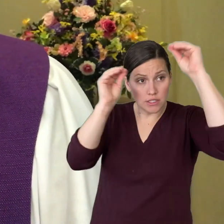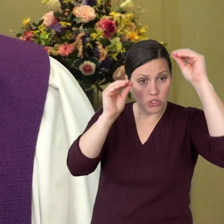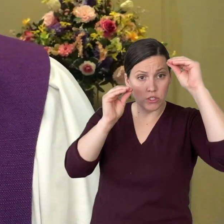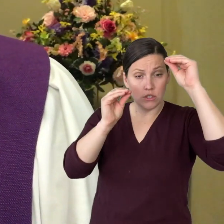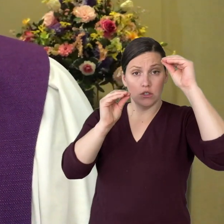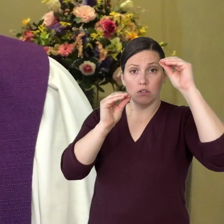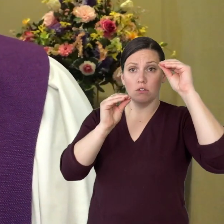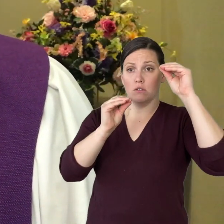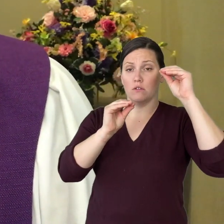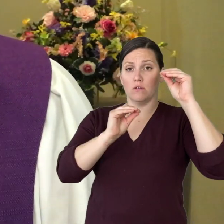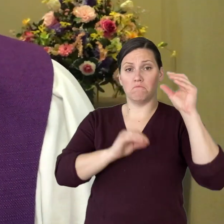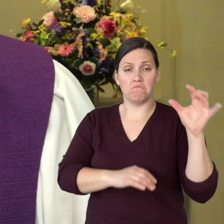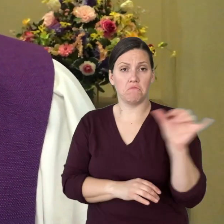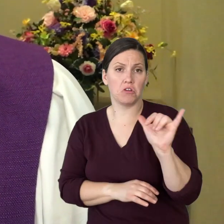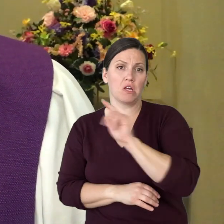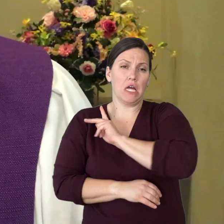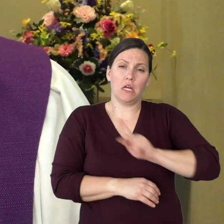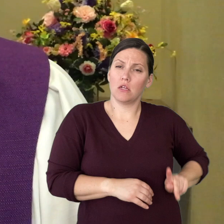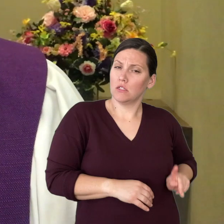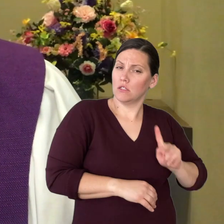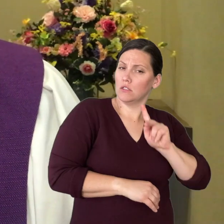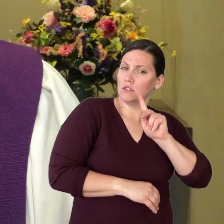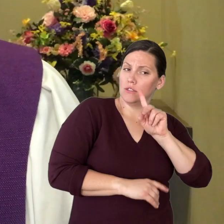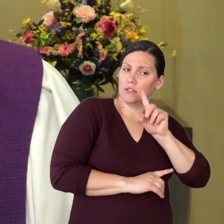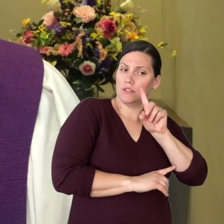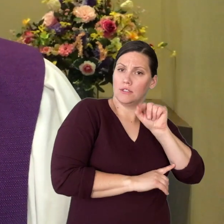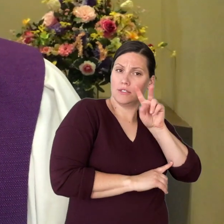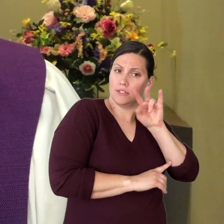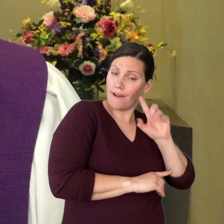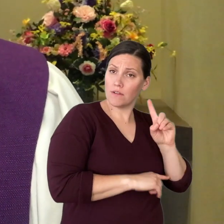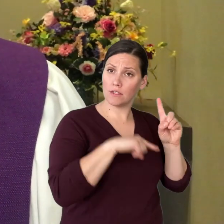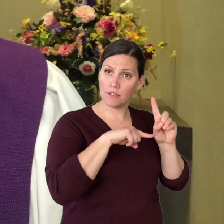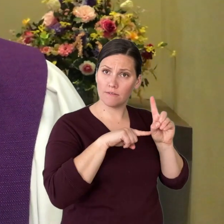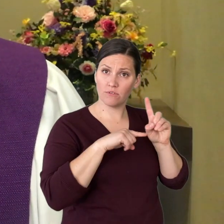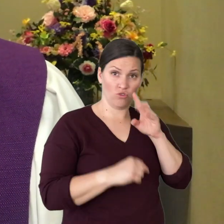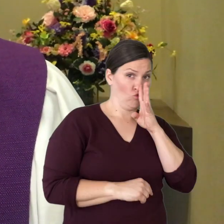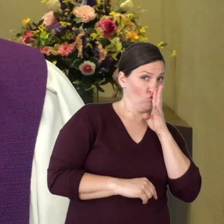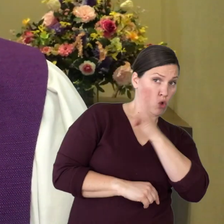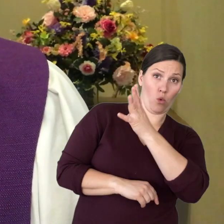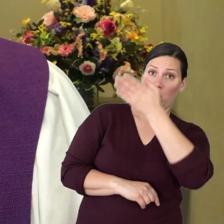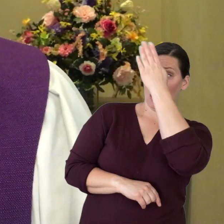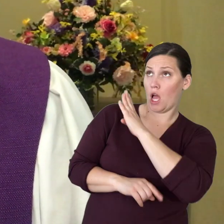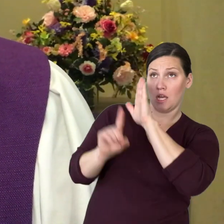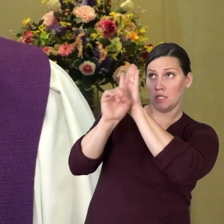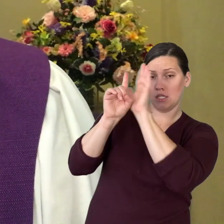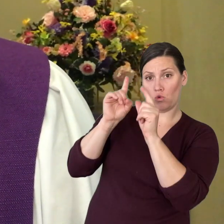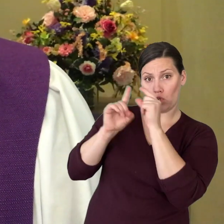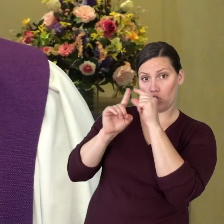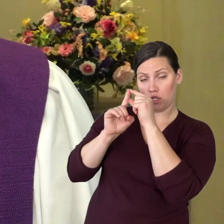teaches us that, like King David, you have rebelled against God and his